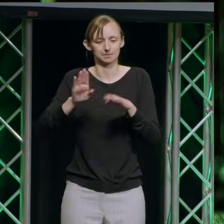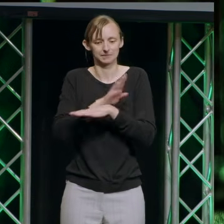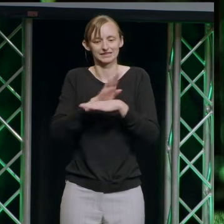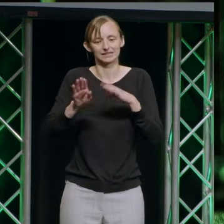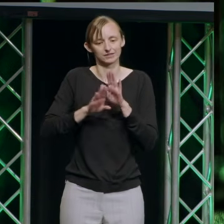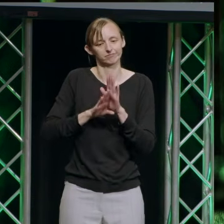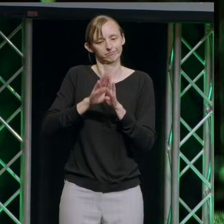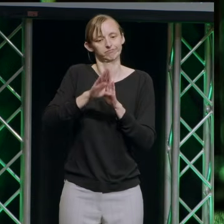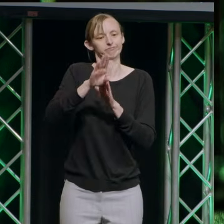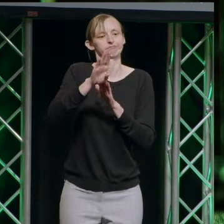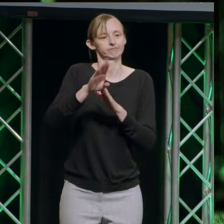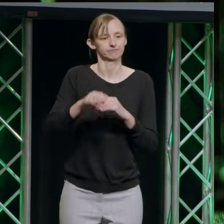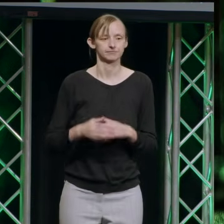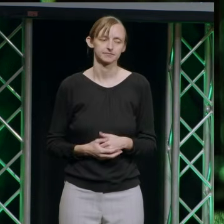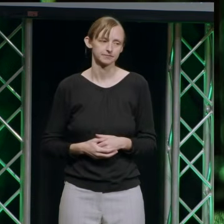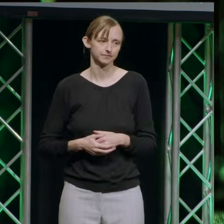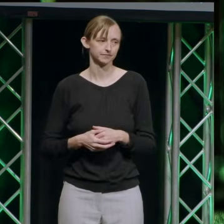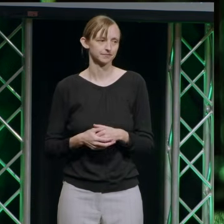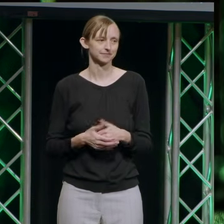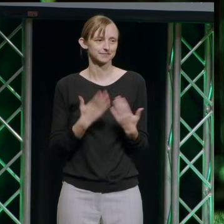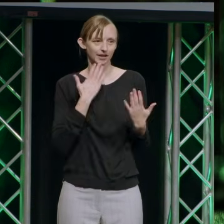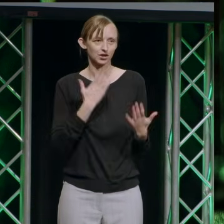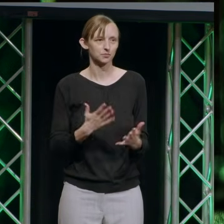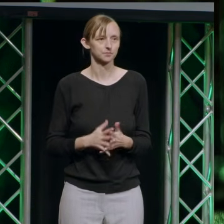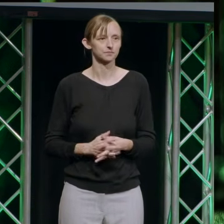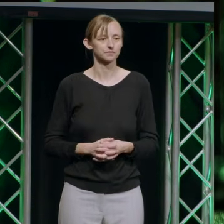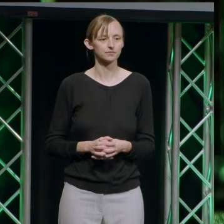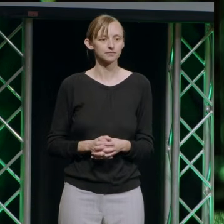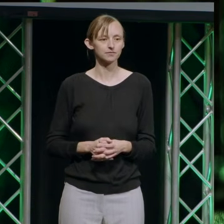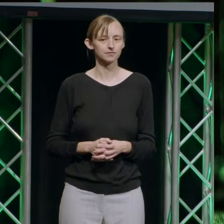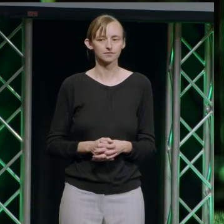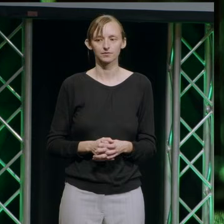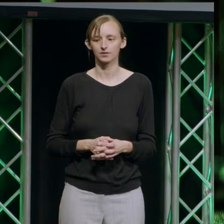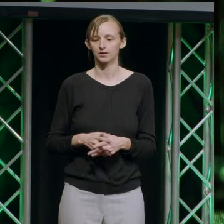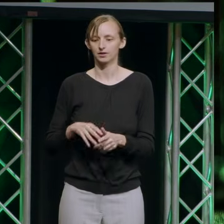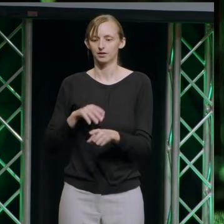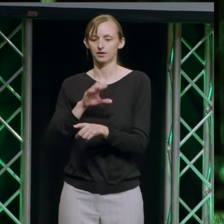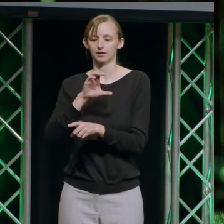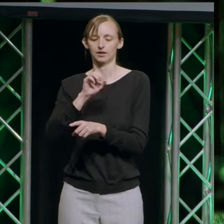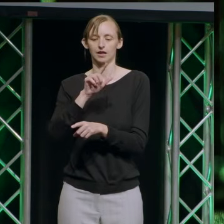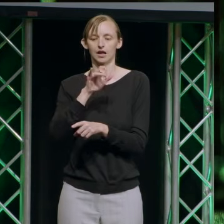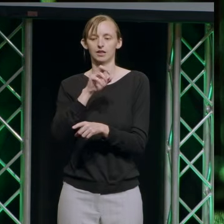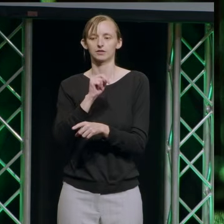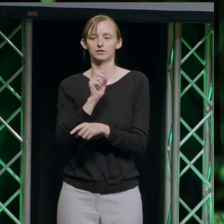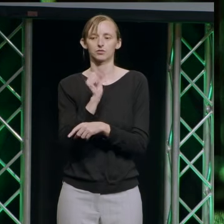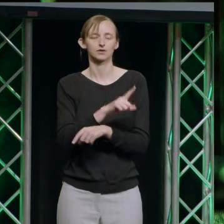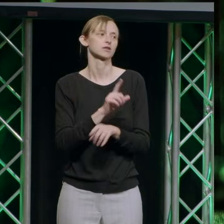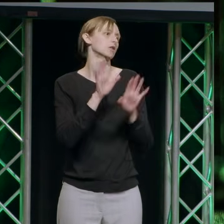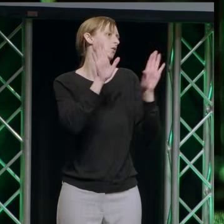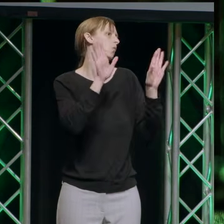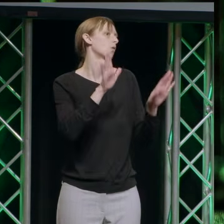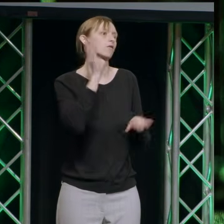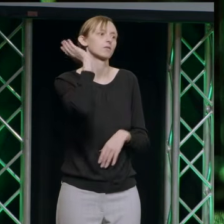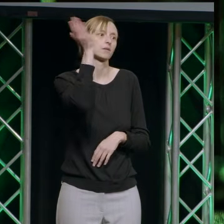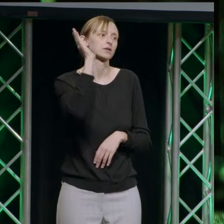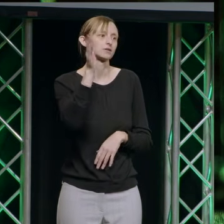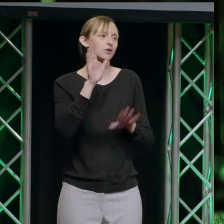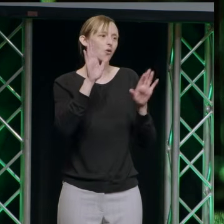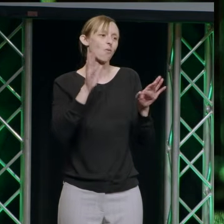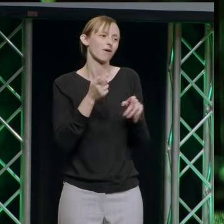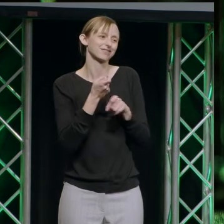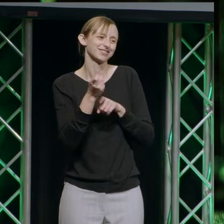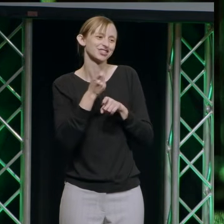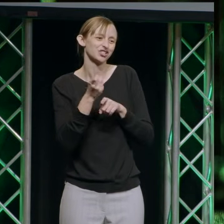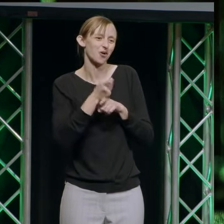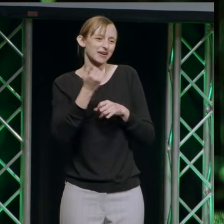Yeah. Thank you. Okay, I've got one. Love the presentation. Love the cheesy joke at the end. I think you